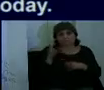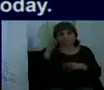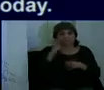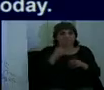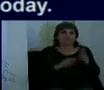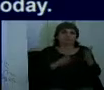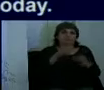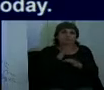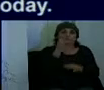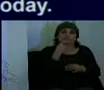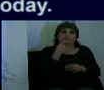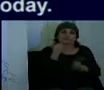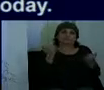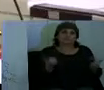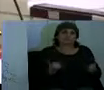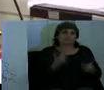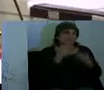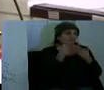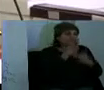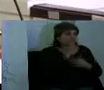Amen.